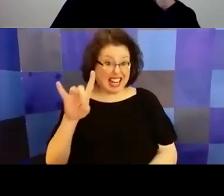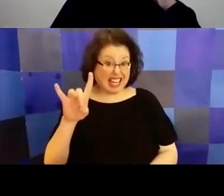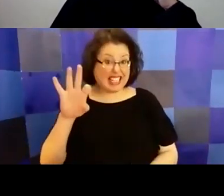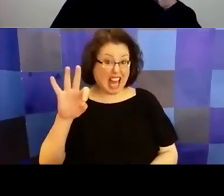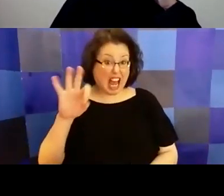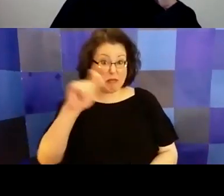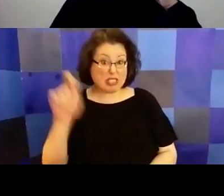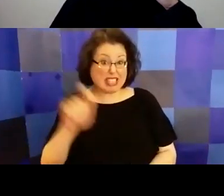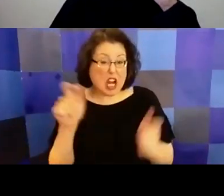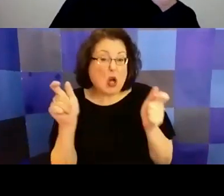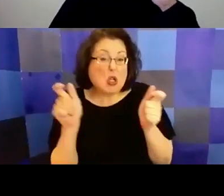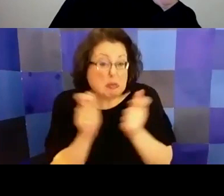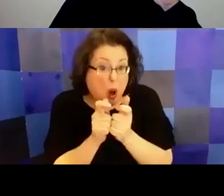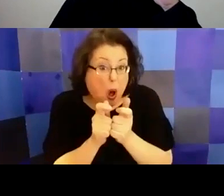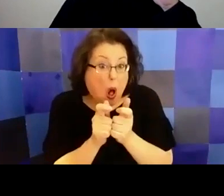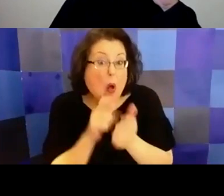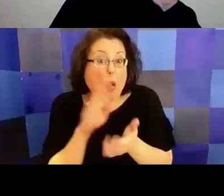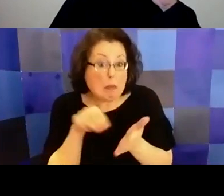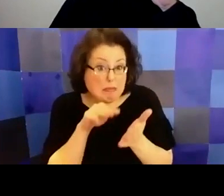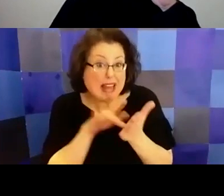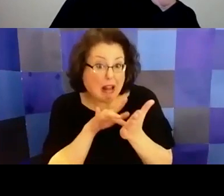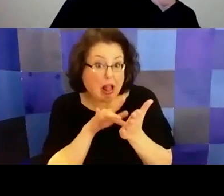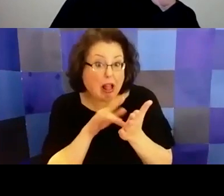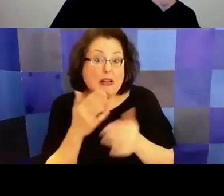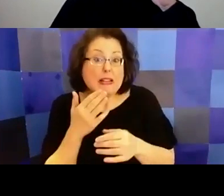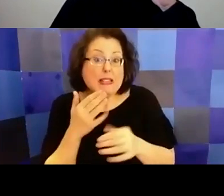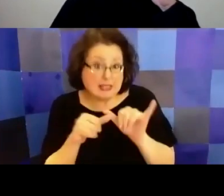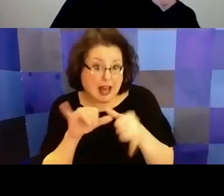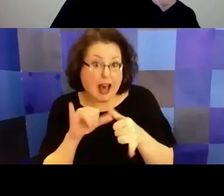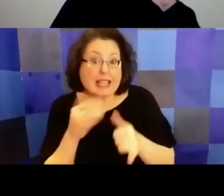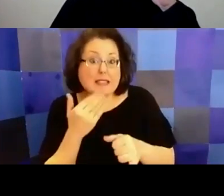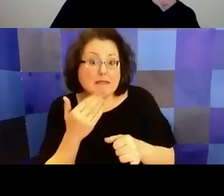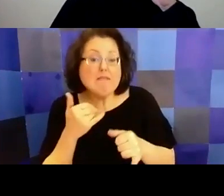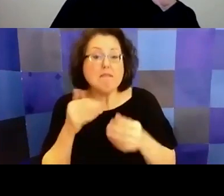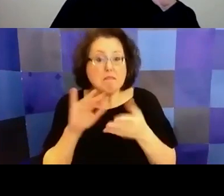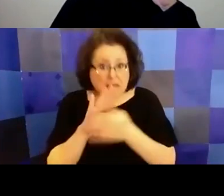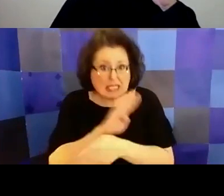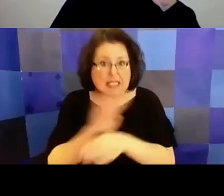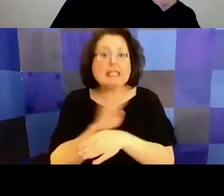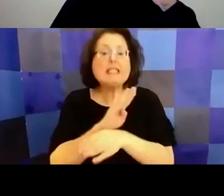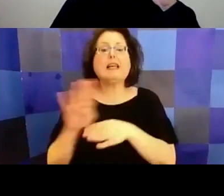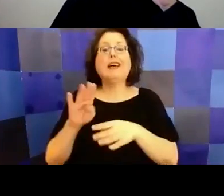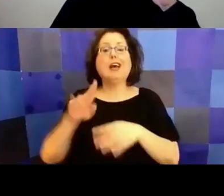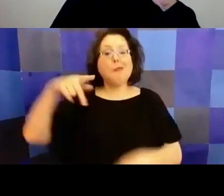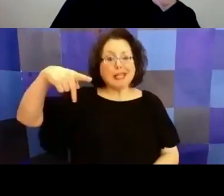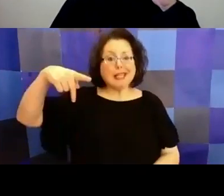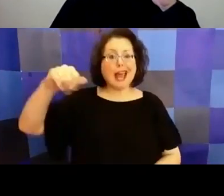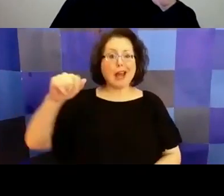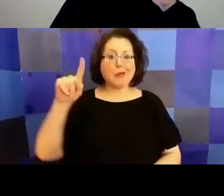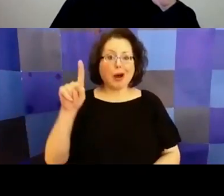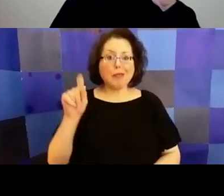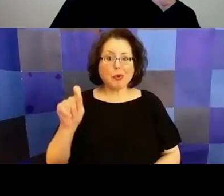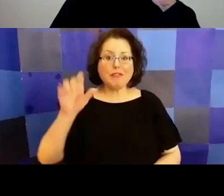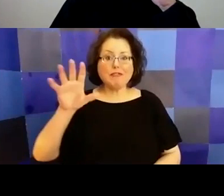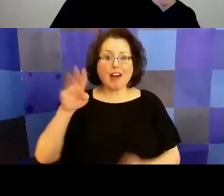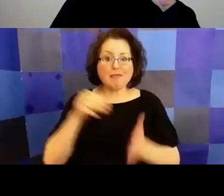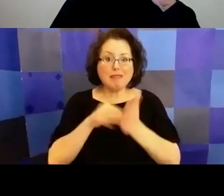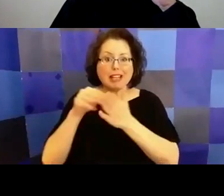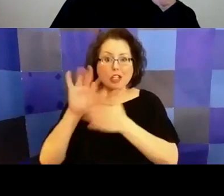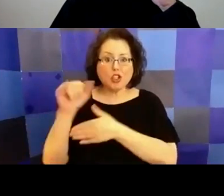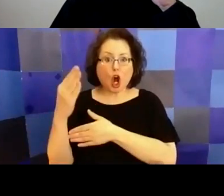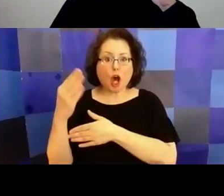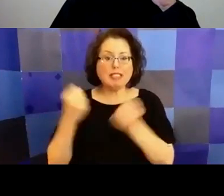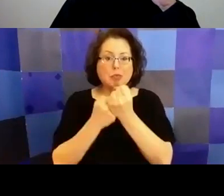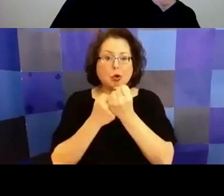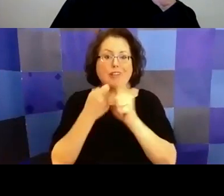and medium-sized businesses. Moreover, in Pennsylvania, over 1.5 million jobs were supported by trade